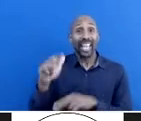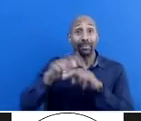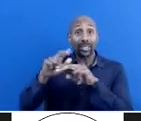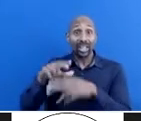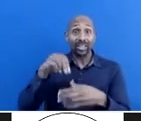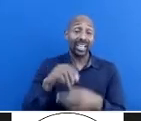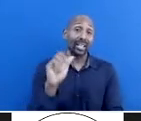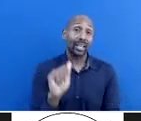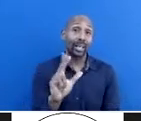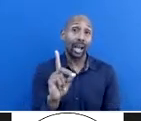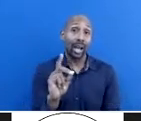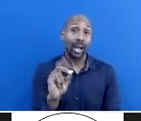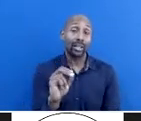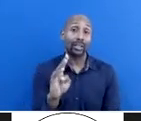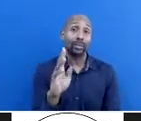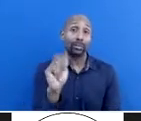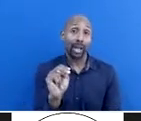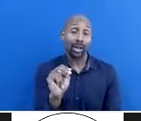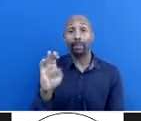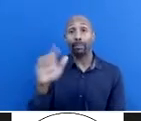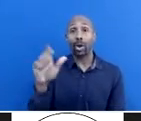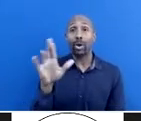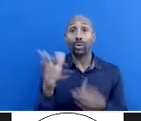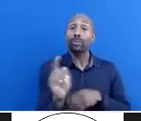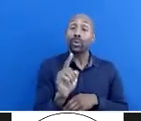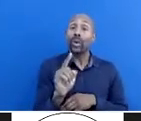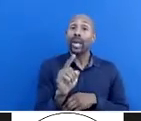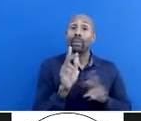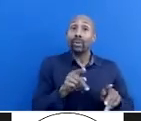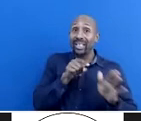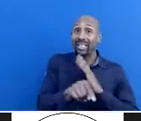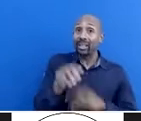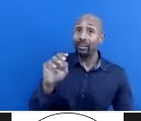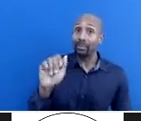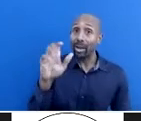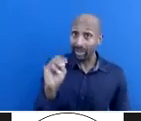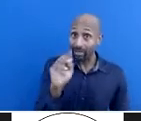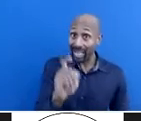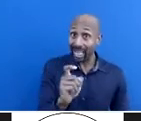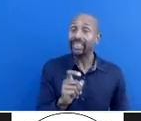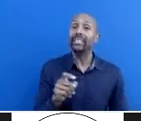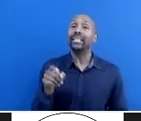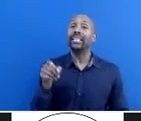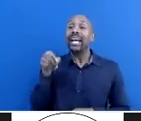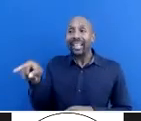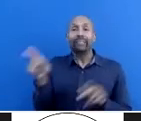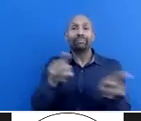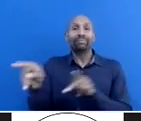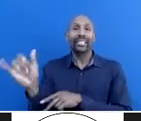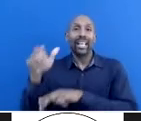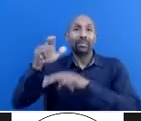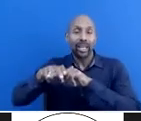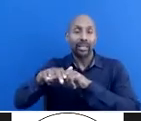was assassinated. Chairs that you can see strewn about the room in the chaos in the moments after this man